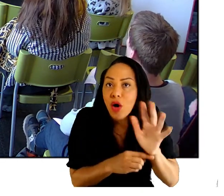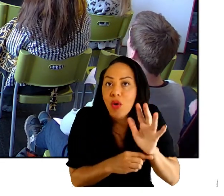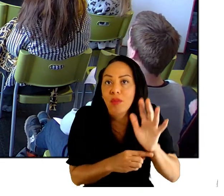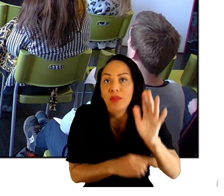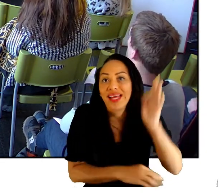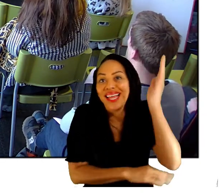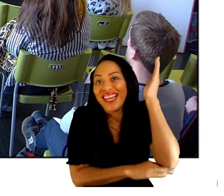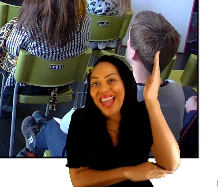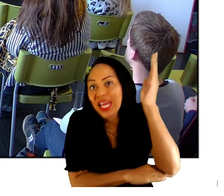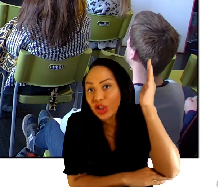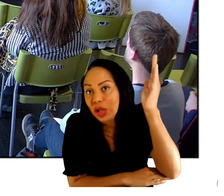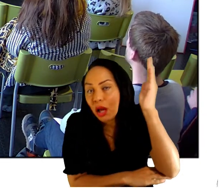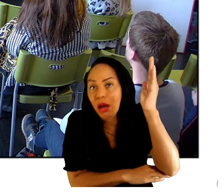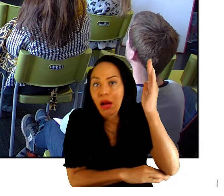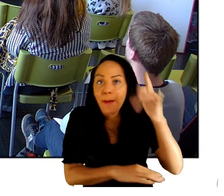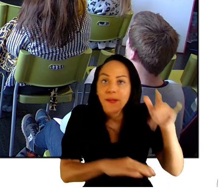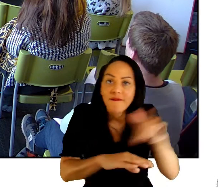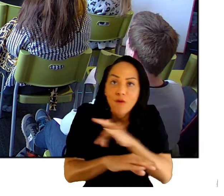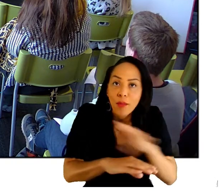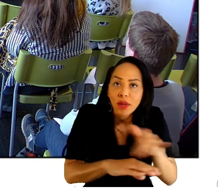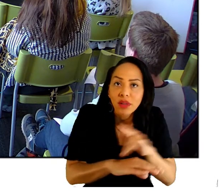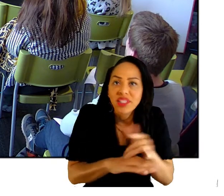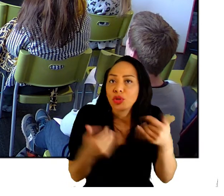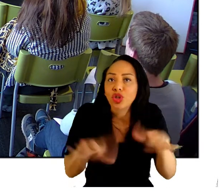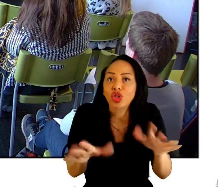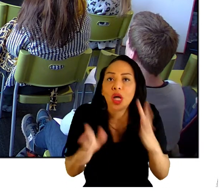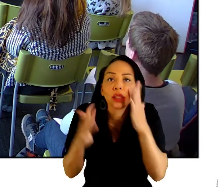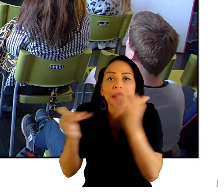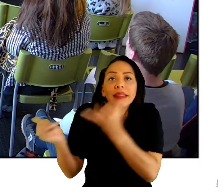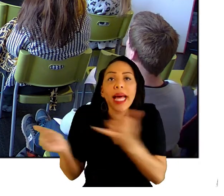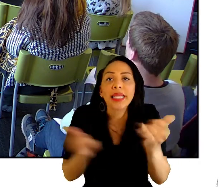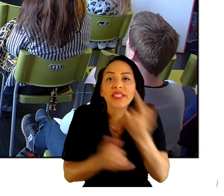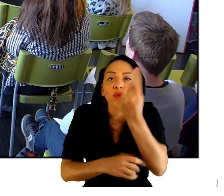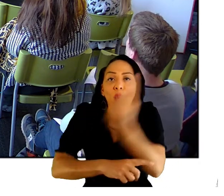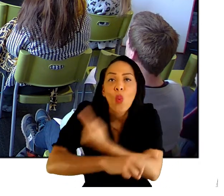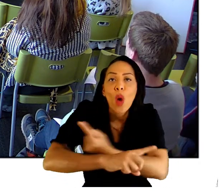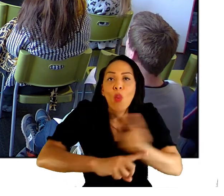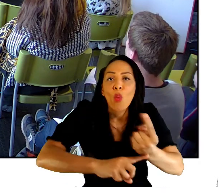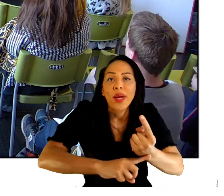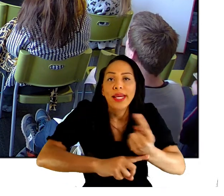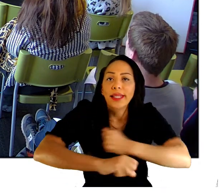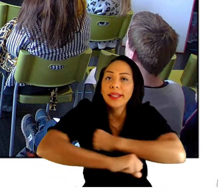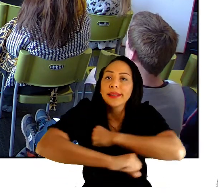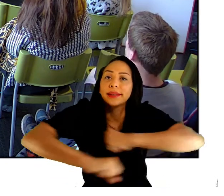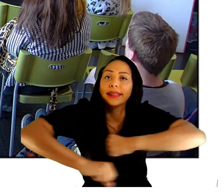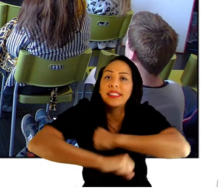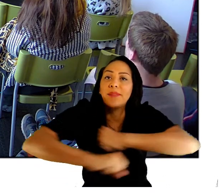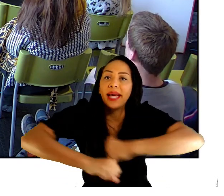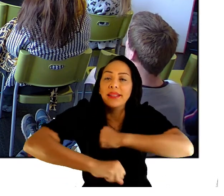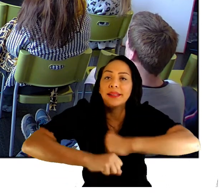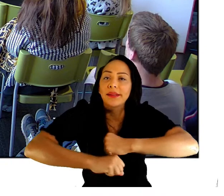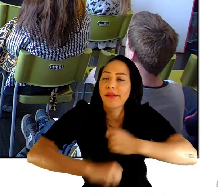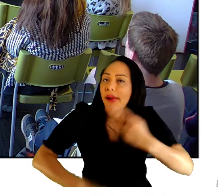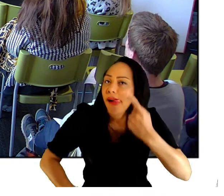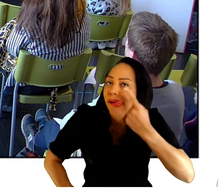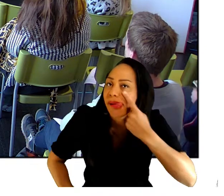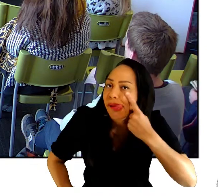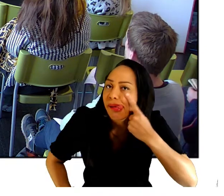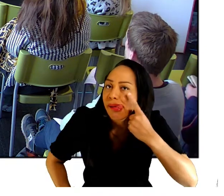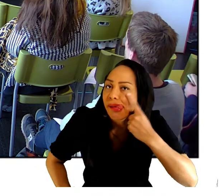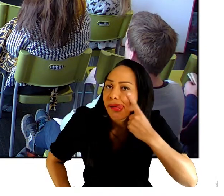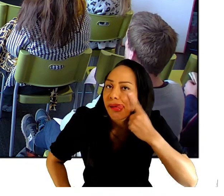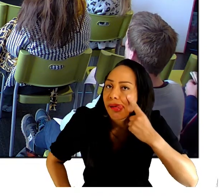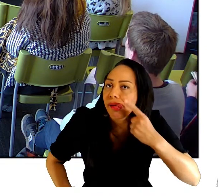we get on for a week in a space, which is kind of an important thing you need to find out in practice when